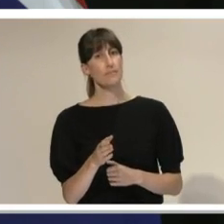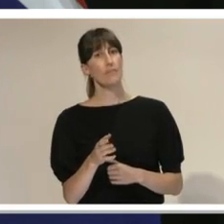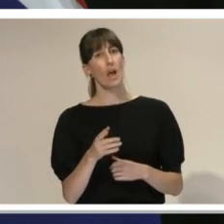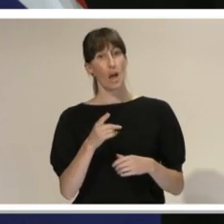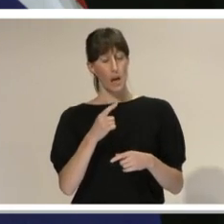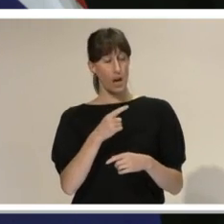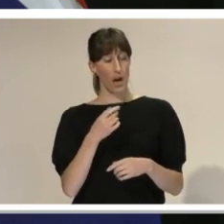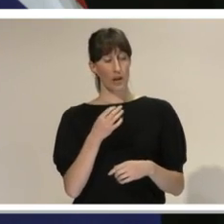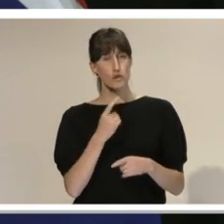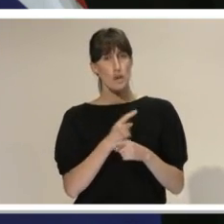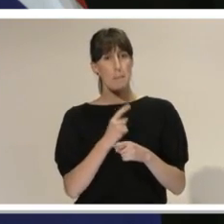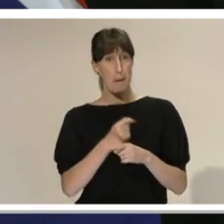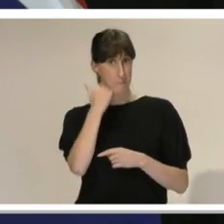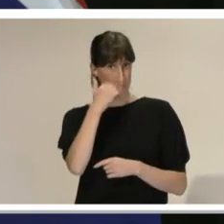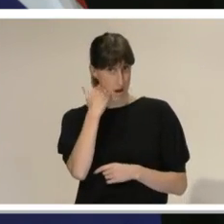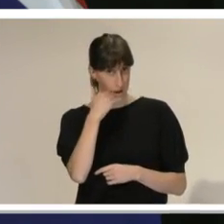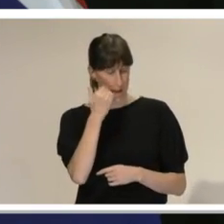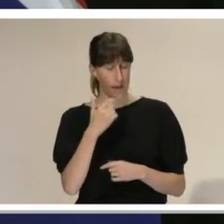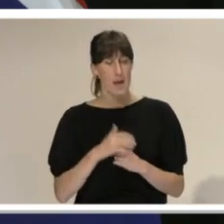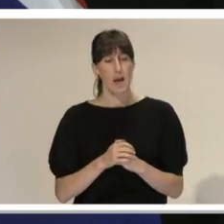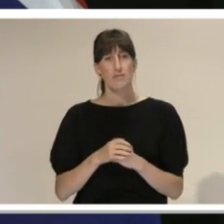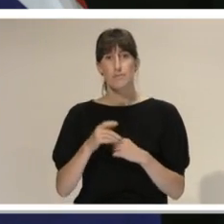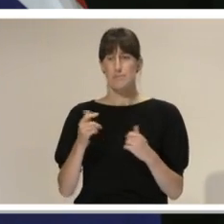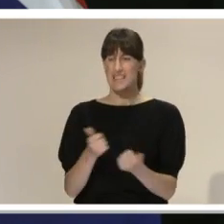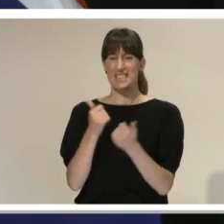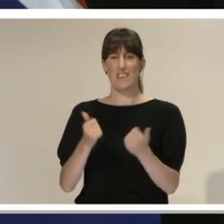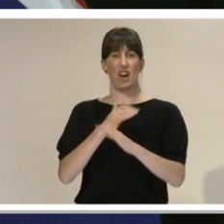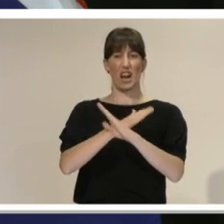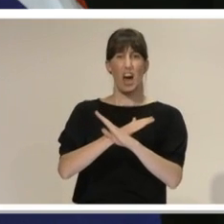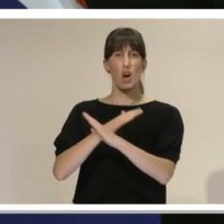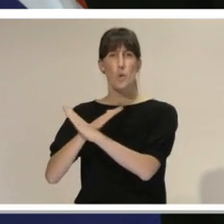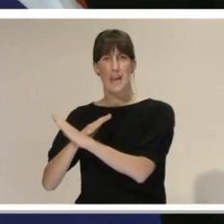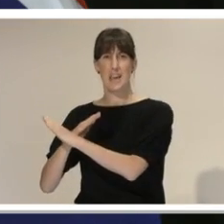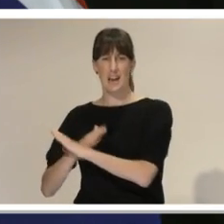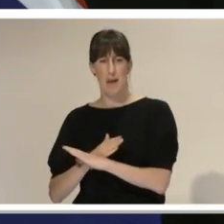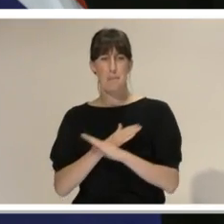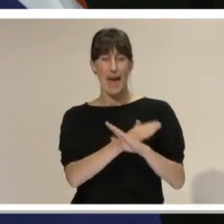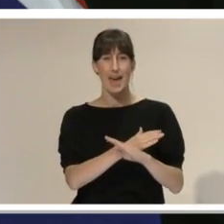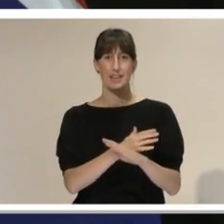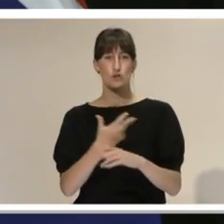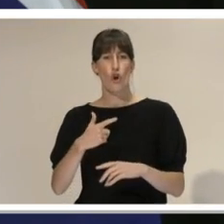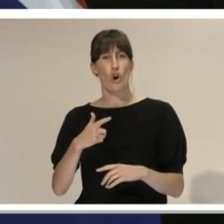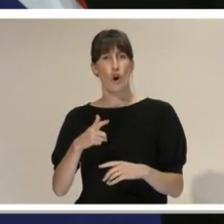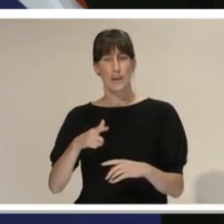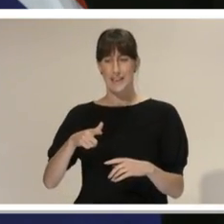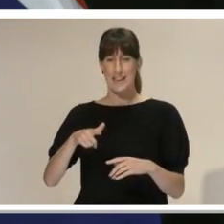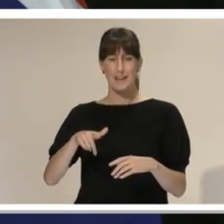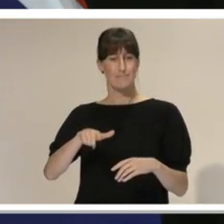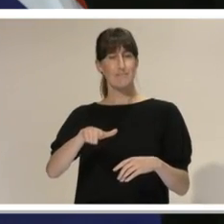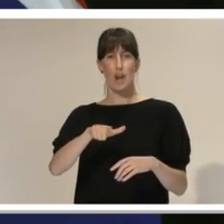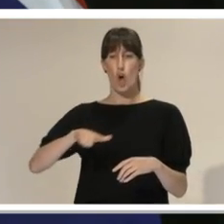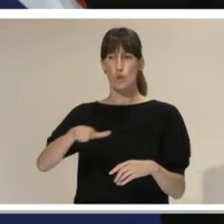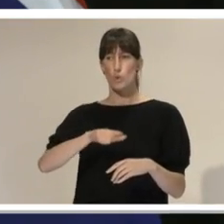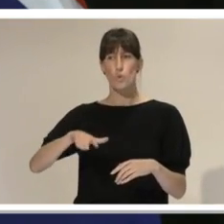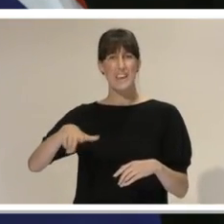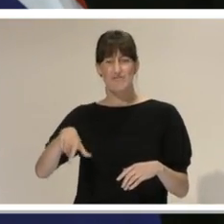a continued effort to keep communities. Say, for example, there's a rāhui on the Waikato and Waipa rivers. Local iwi at